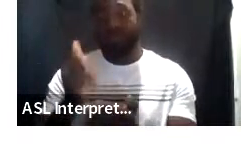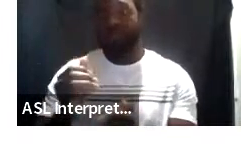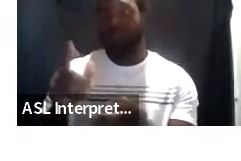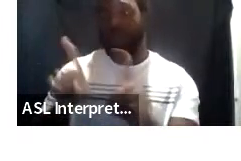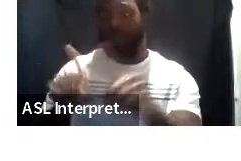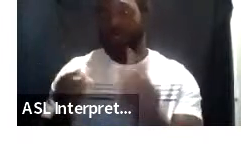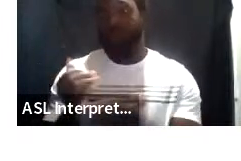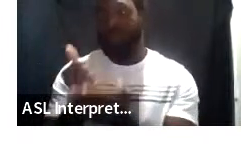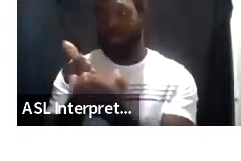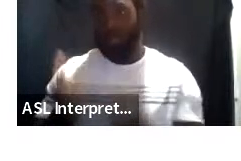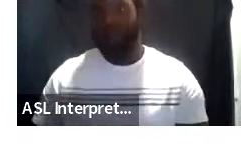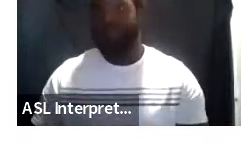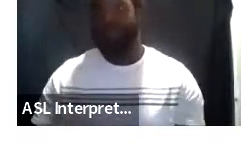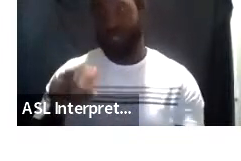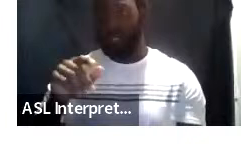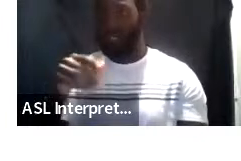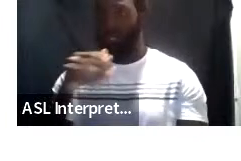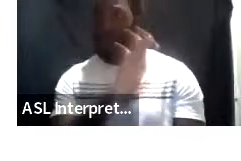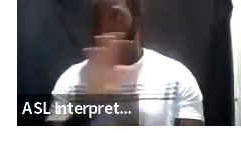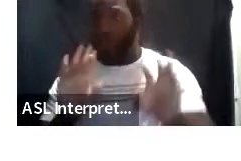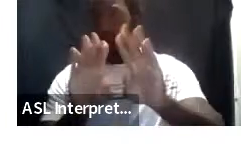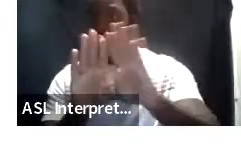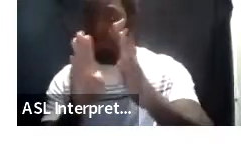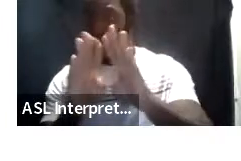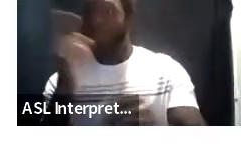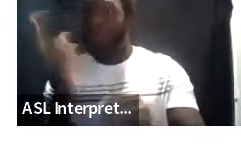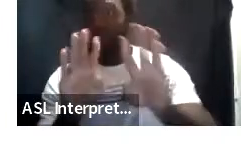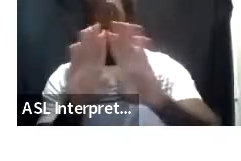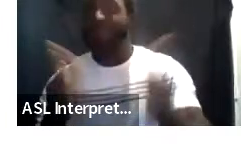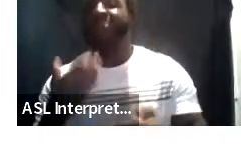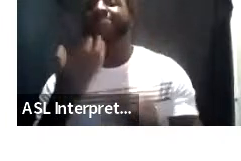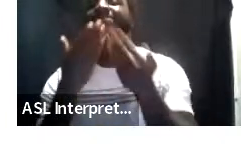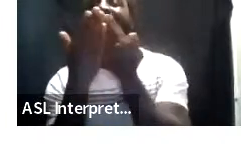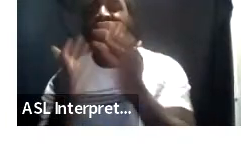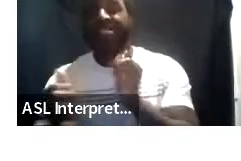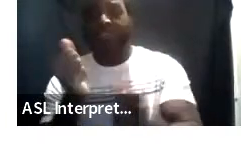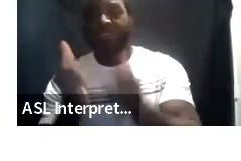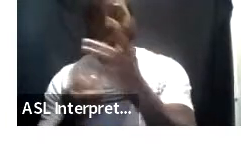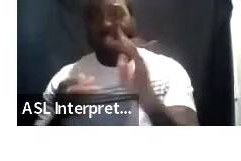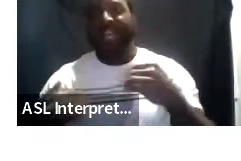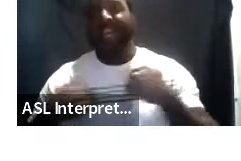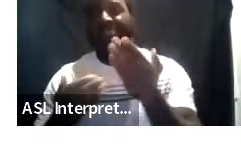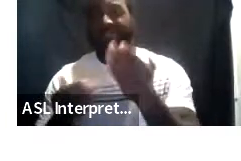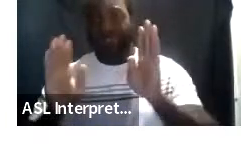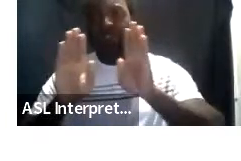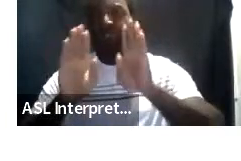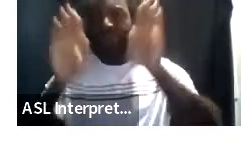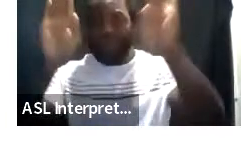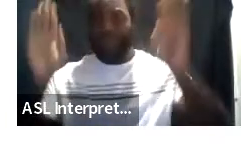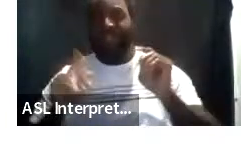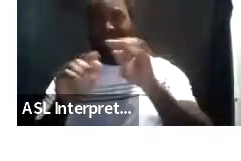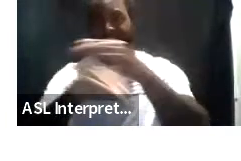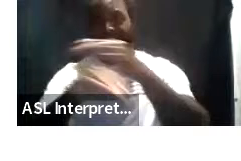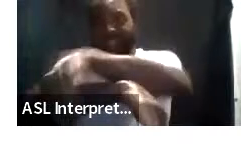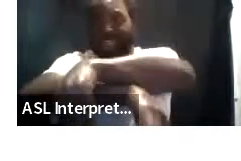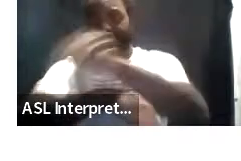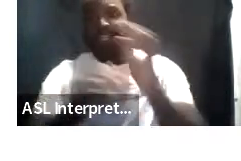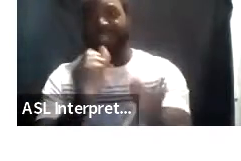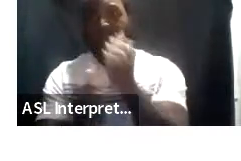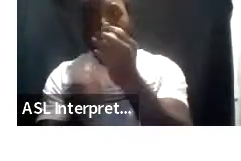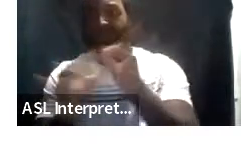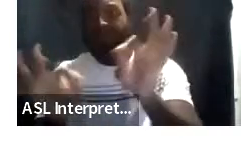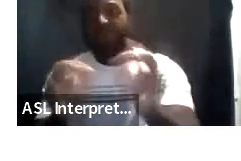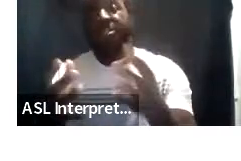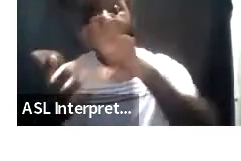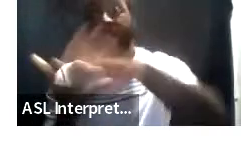session, her doors will always be open. Thanks everyone, and have a great evening, and most importantly, learn as